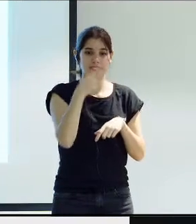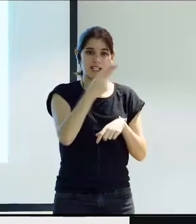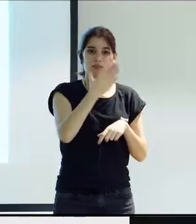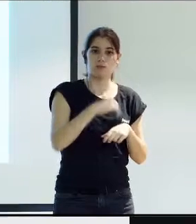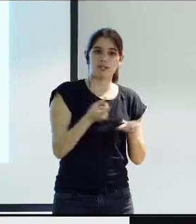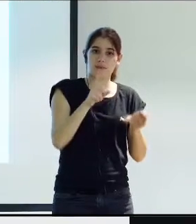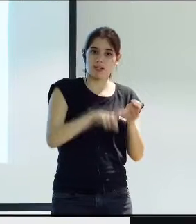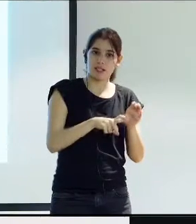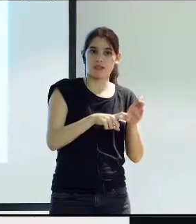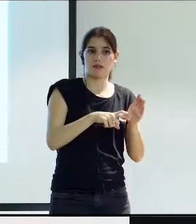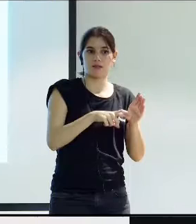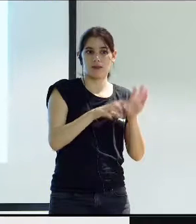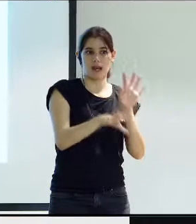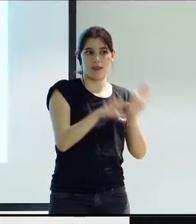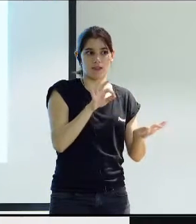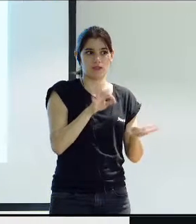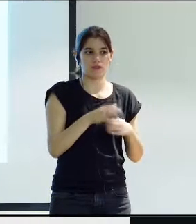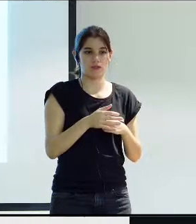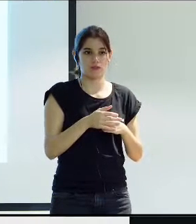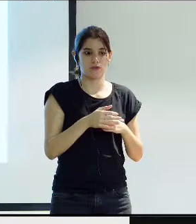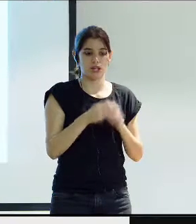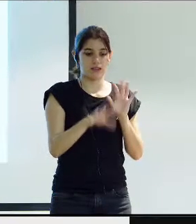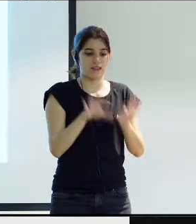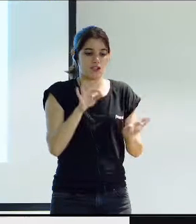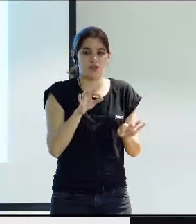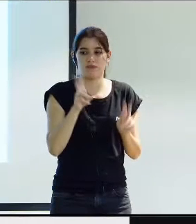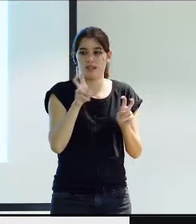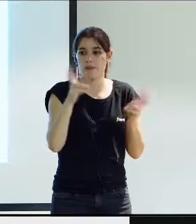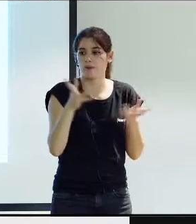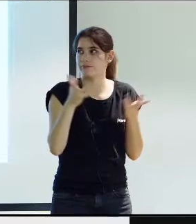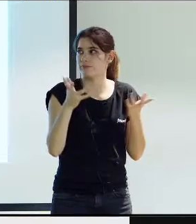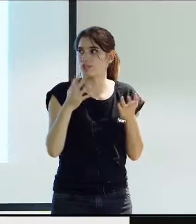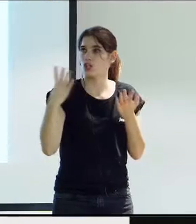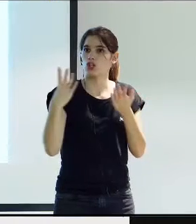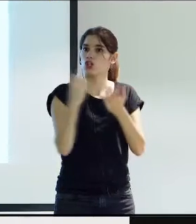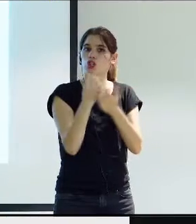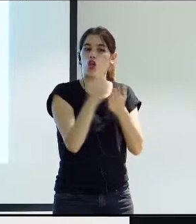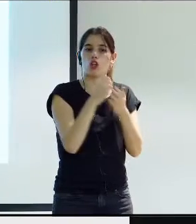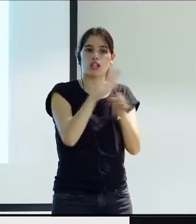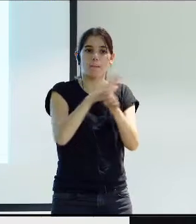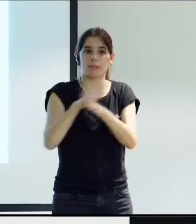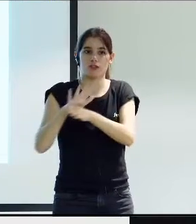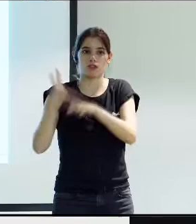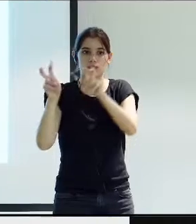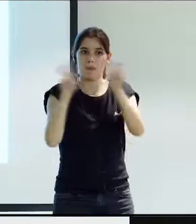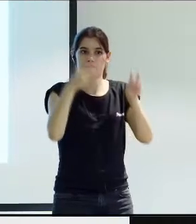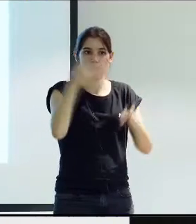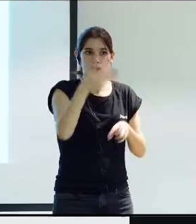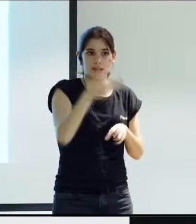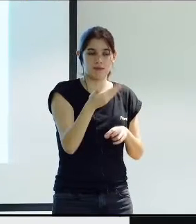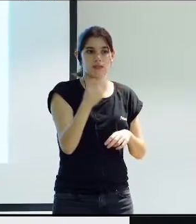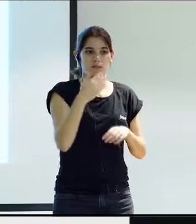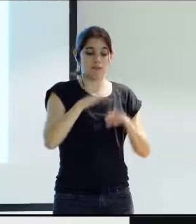matters, and also including the right of the organizations to what I